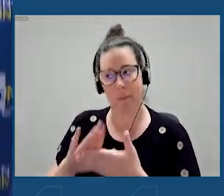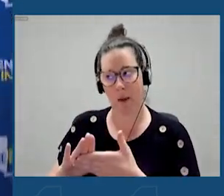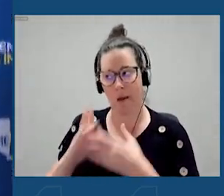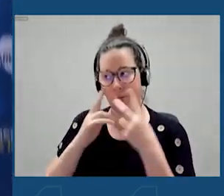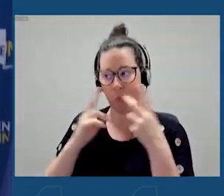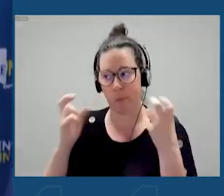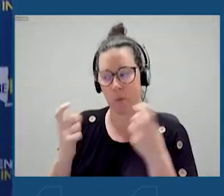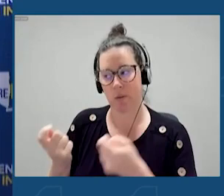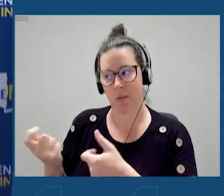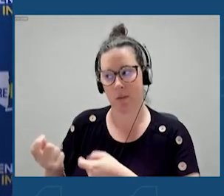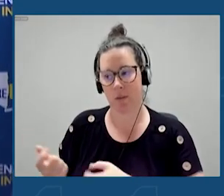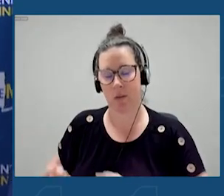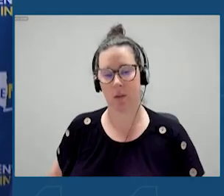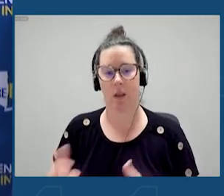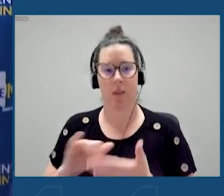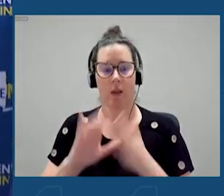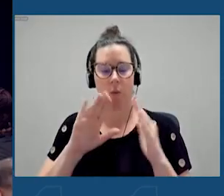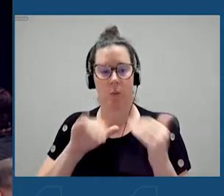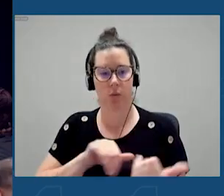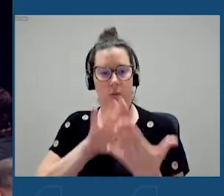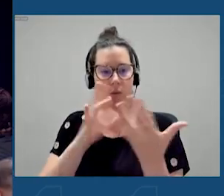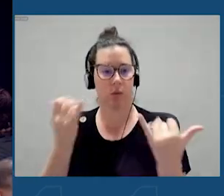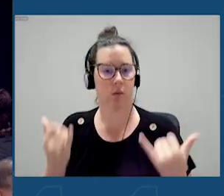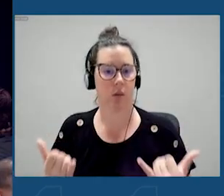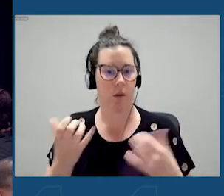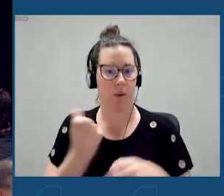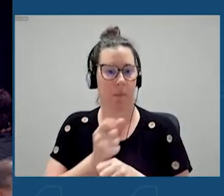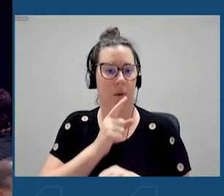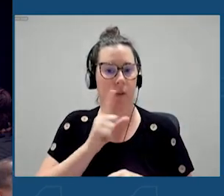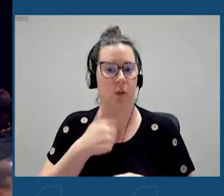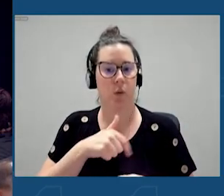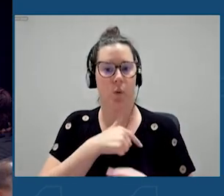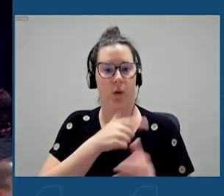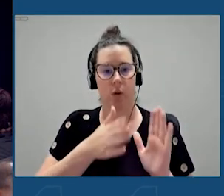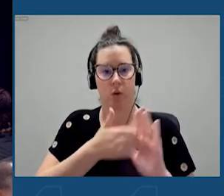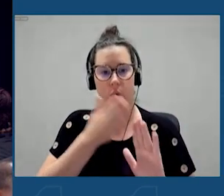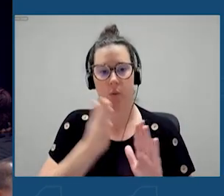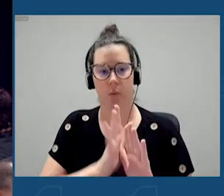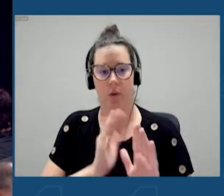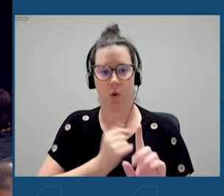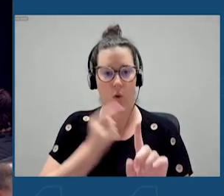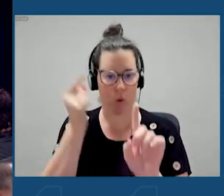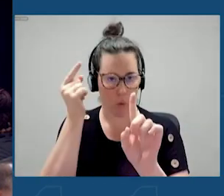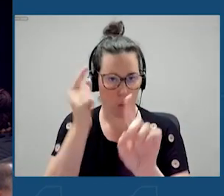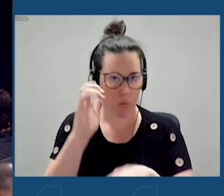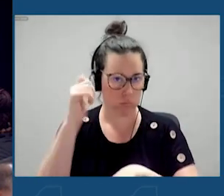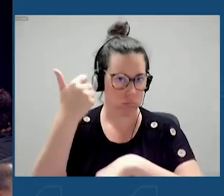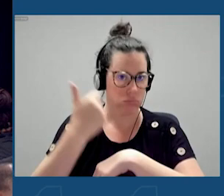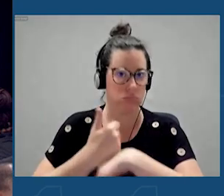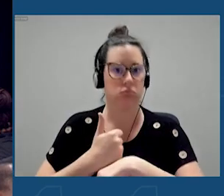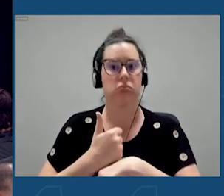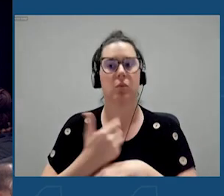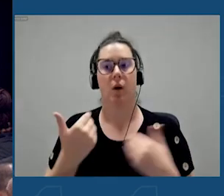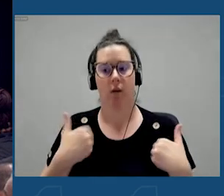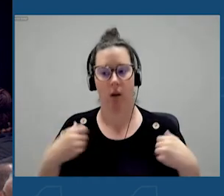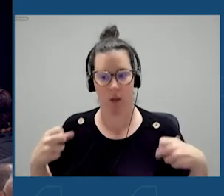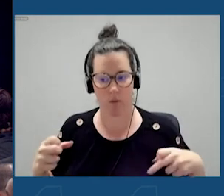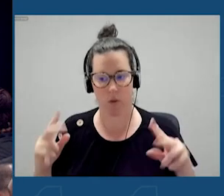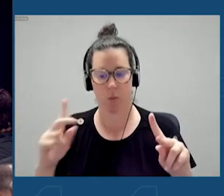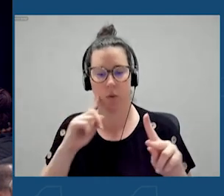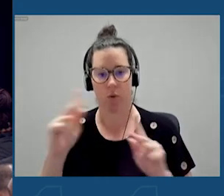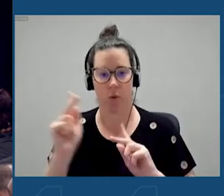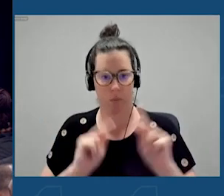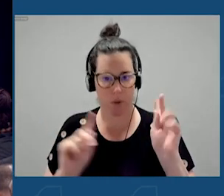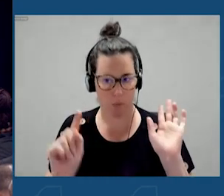facing right now. We need to make sure we're operating as our goals set out, that we're giving the opportunities to the people who